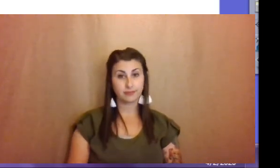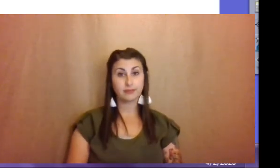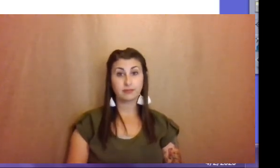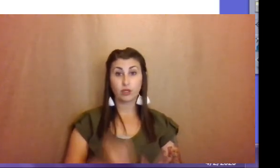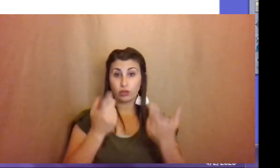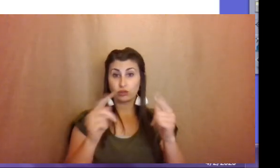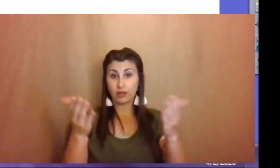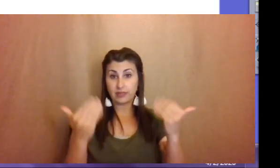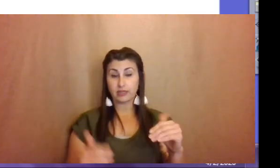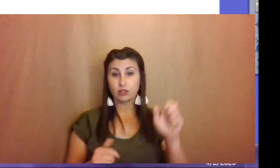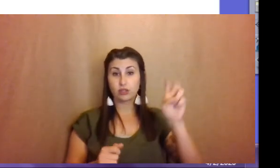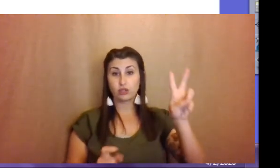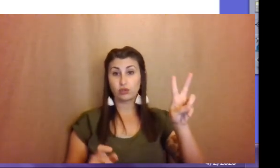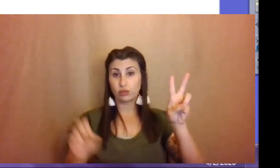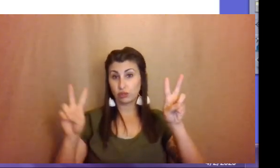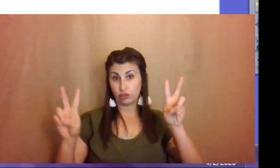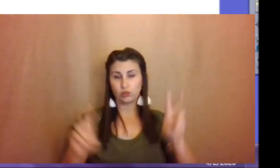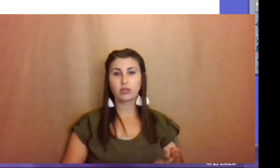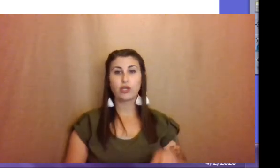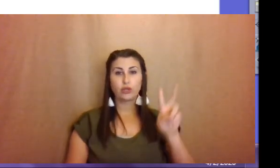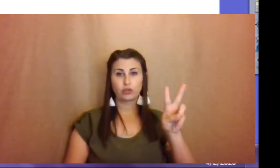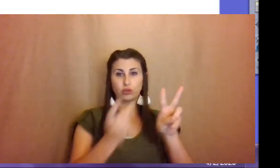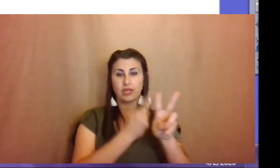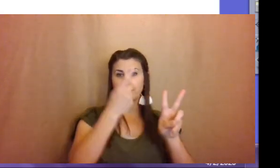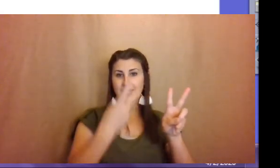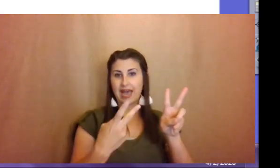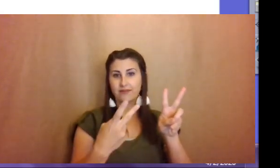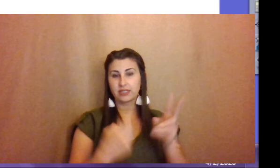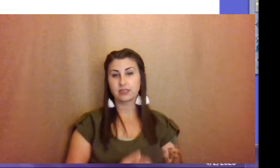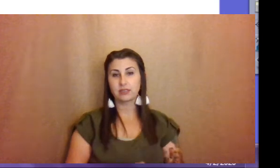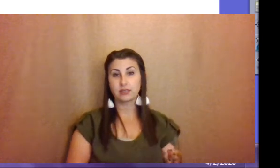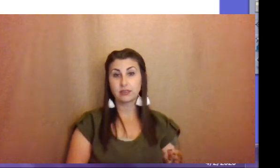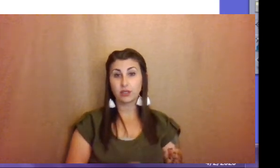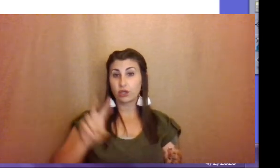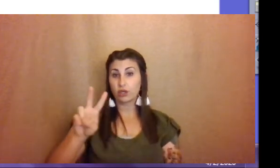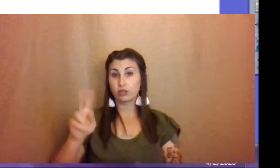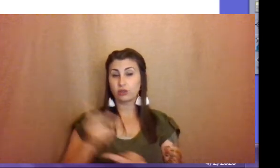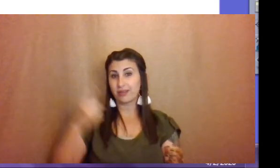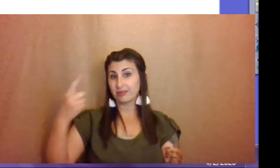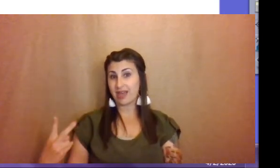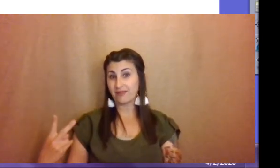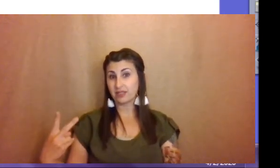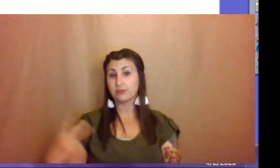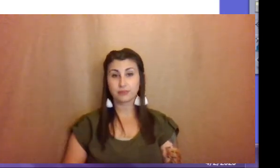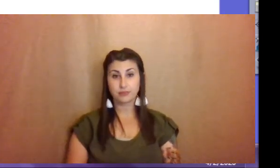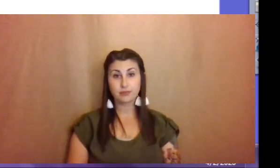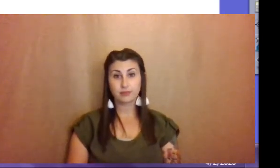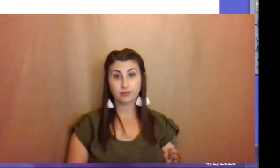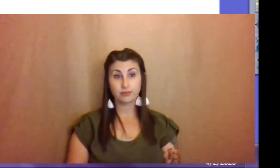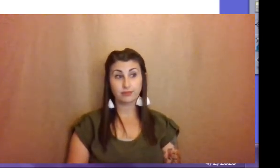out. Let's try the next one. 2, 2. 2 times 1/2, and then 2 times